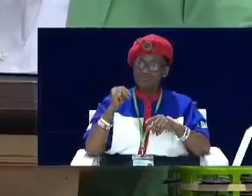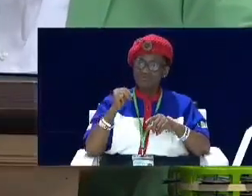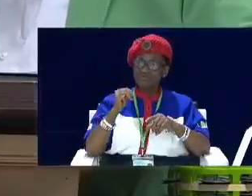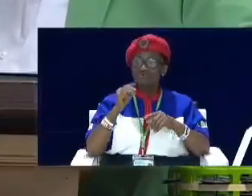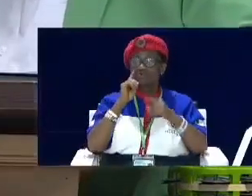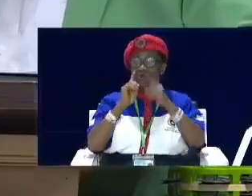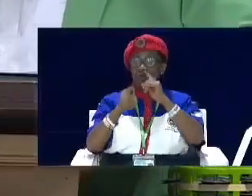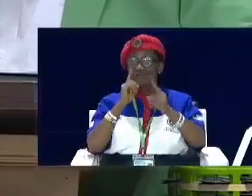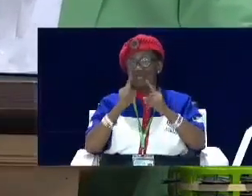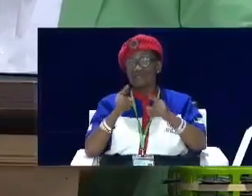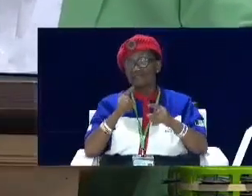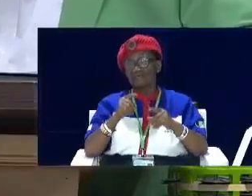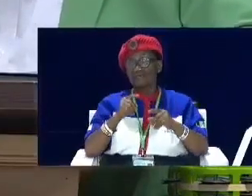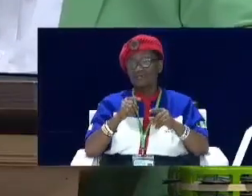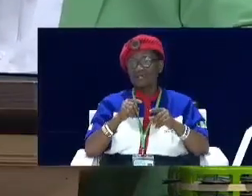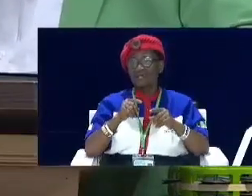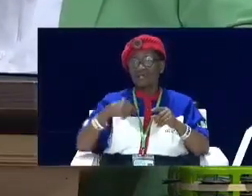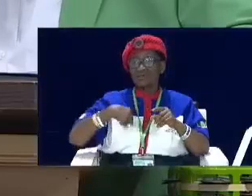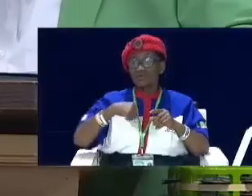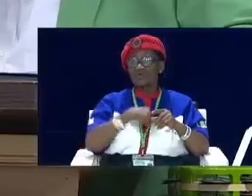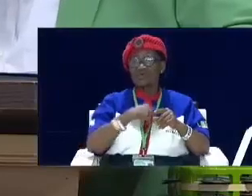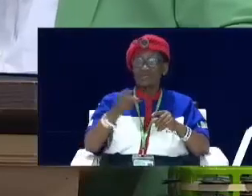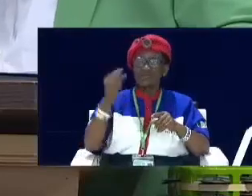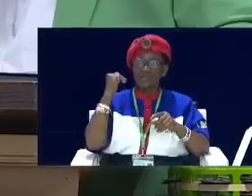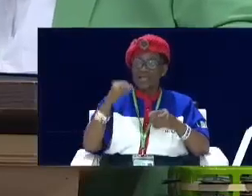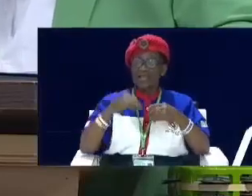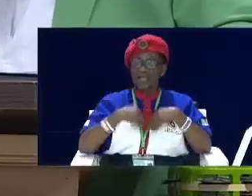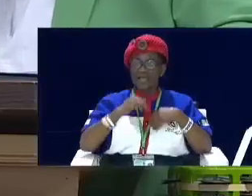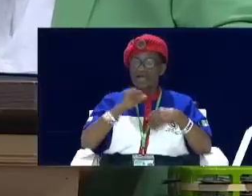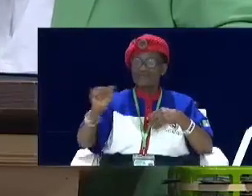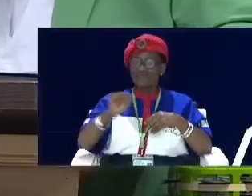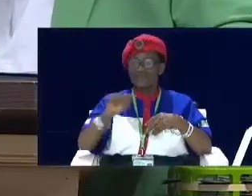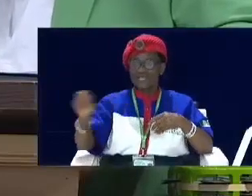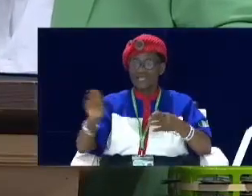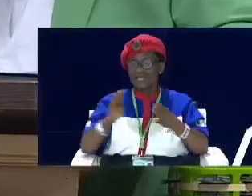Sometime. We were having a meeting